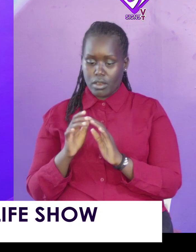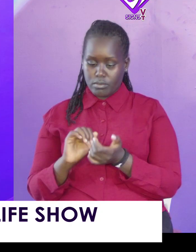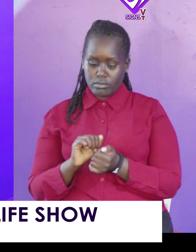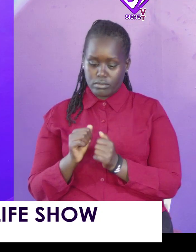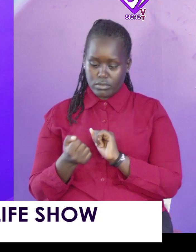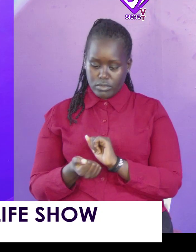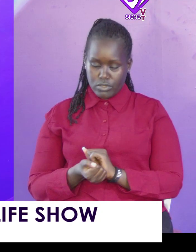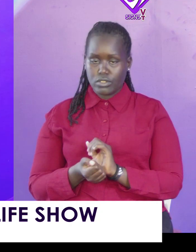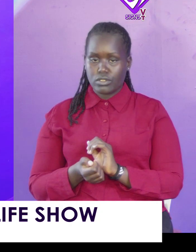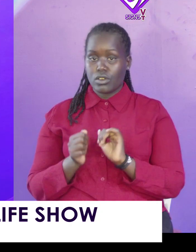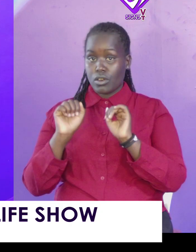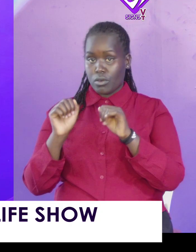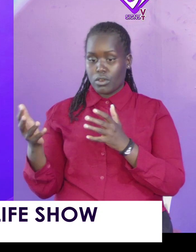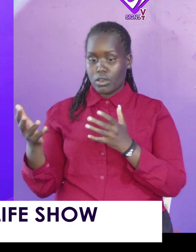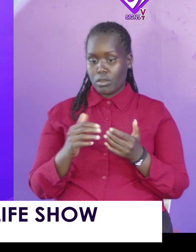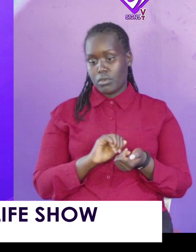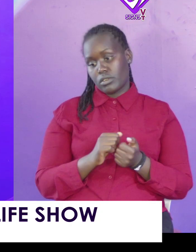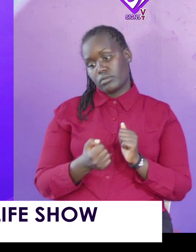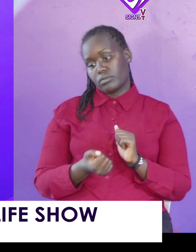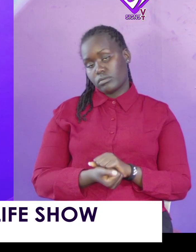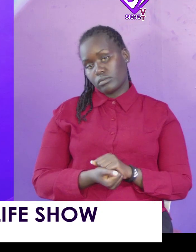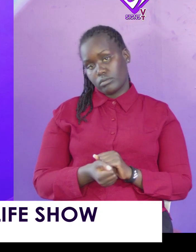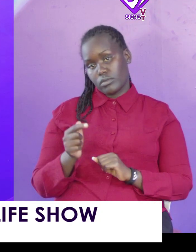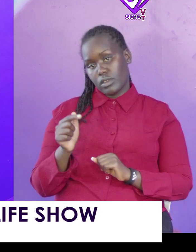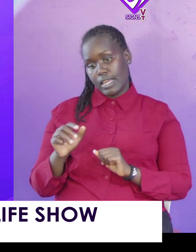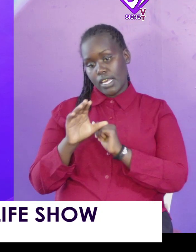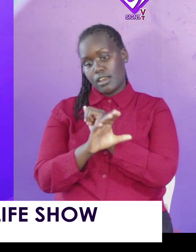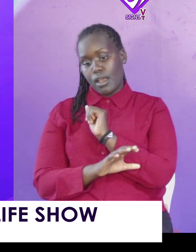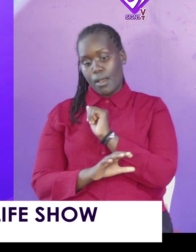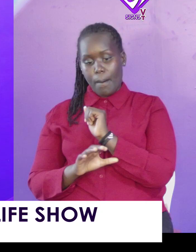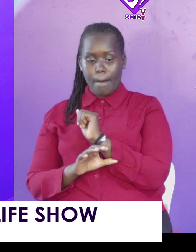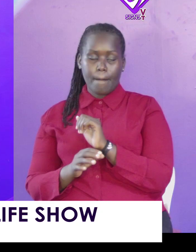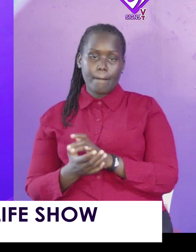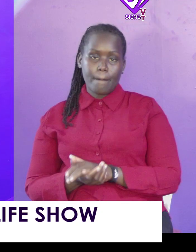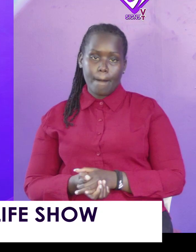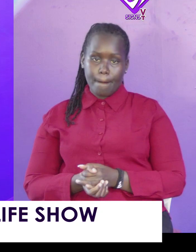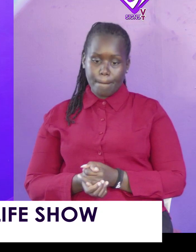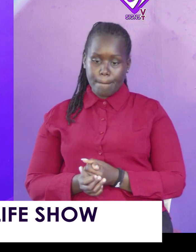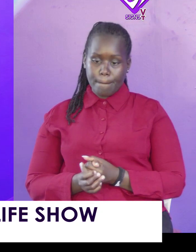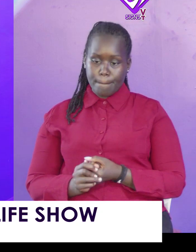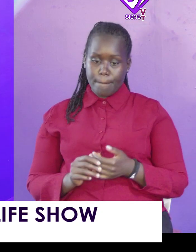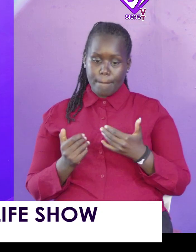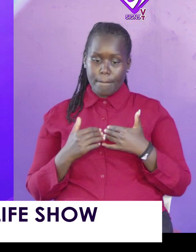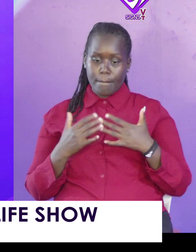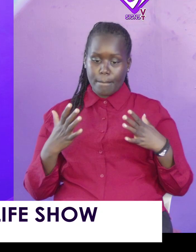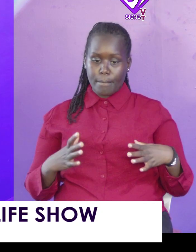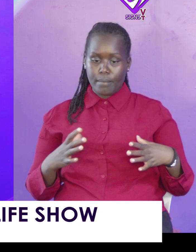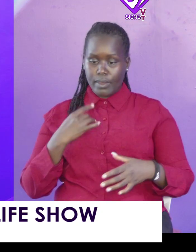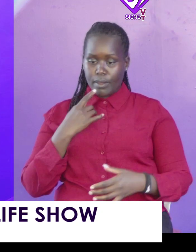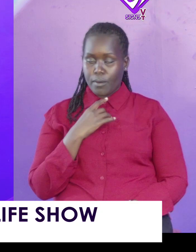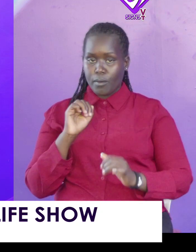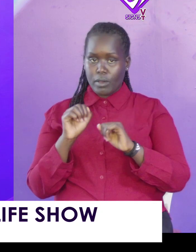You are the one who can bring change. In this country, there are people that can take